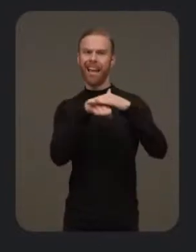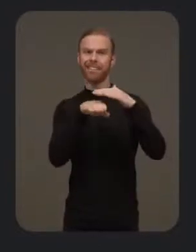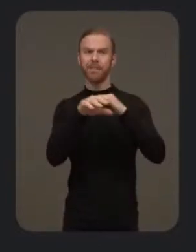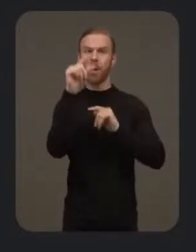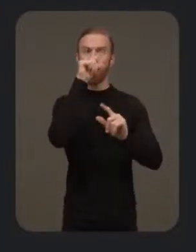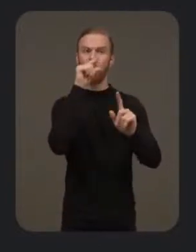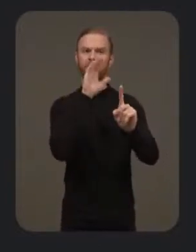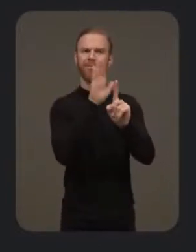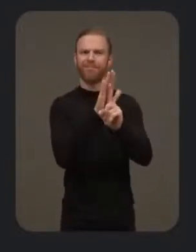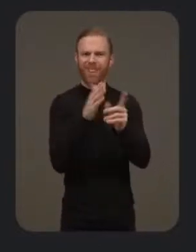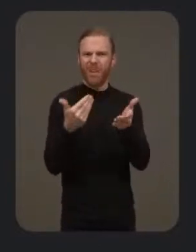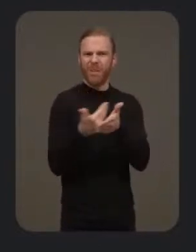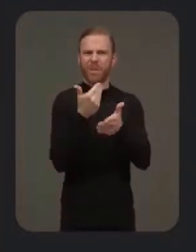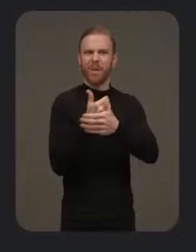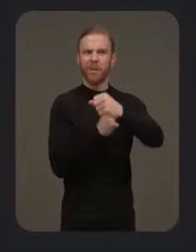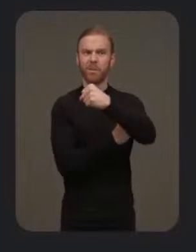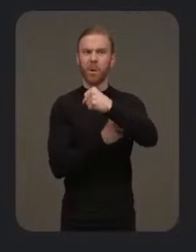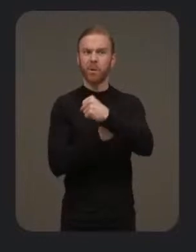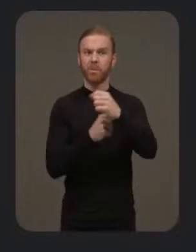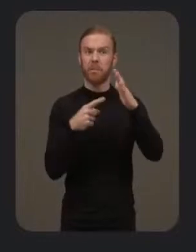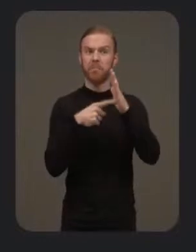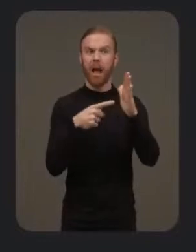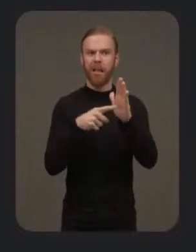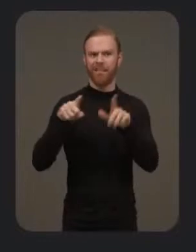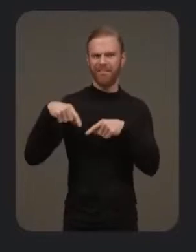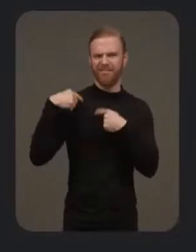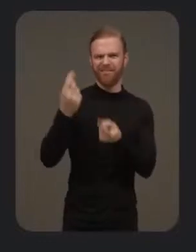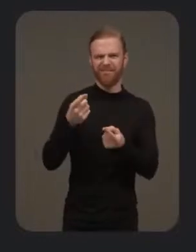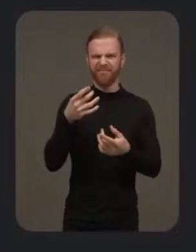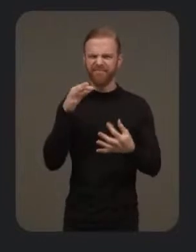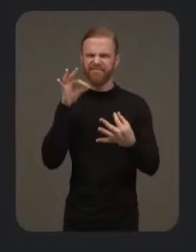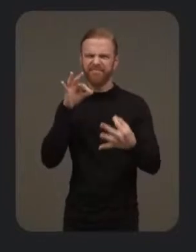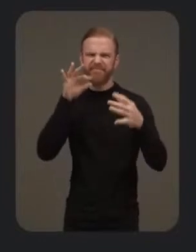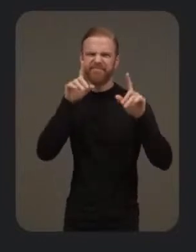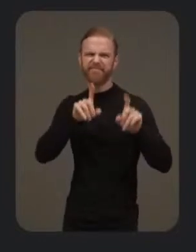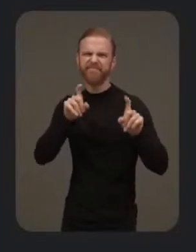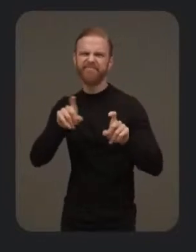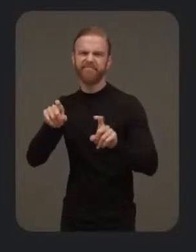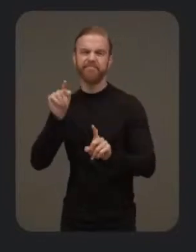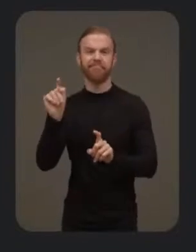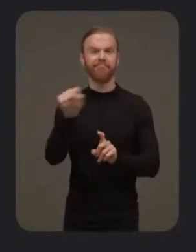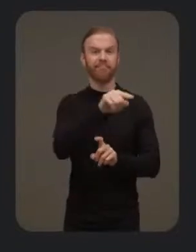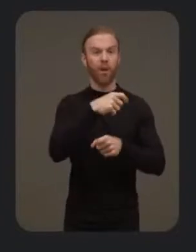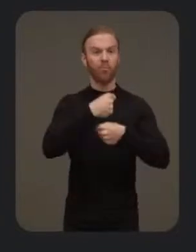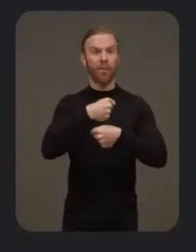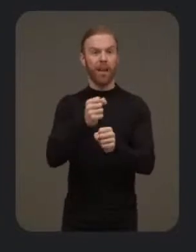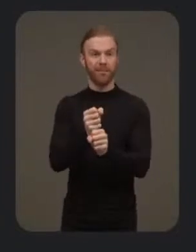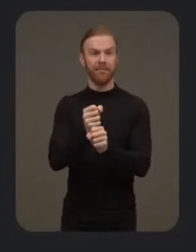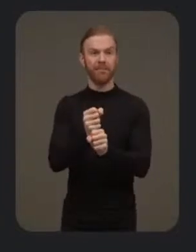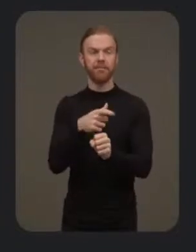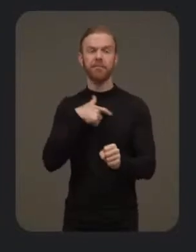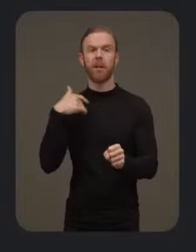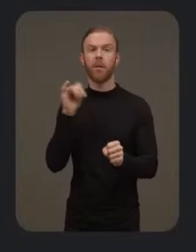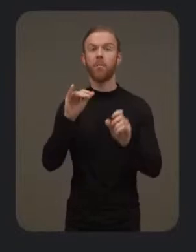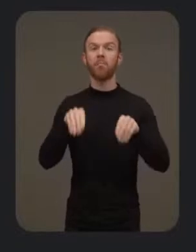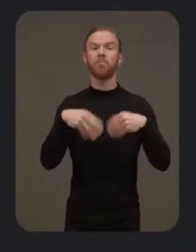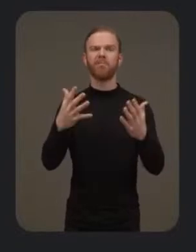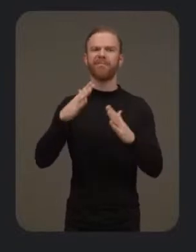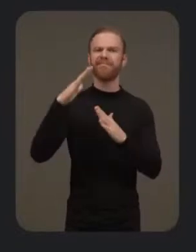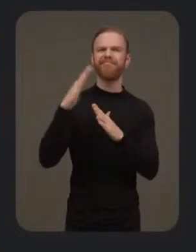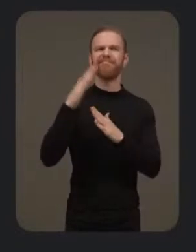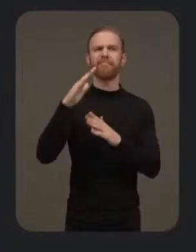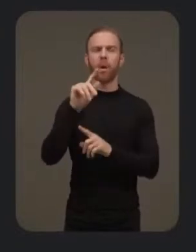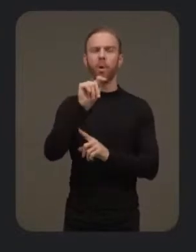latest foundation models that have been rigorously tested in our own products. We are also working to provide